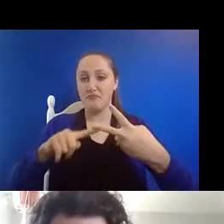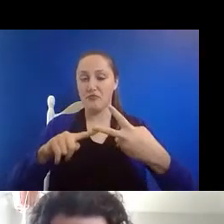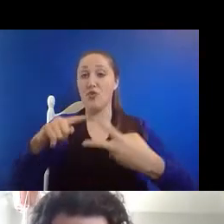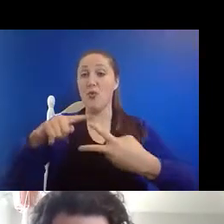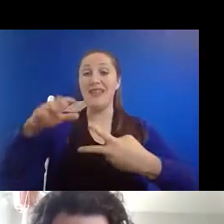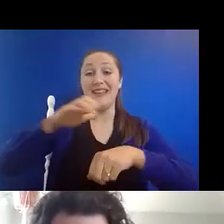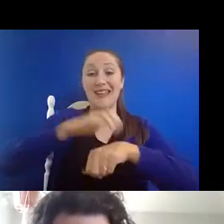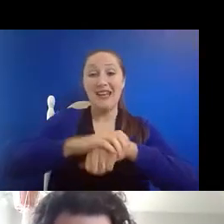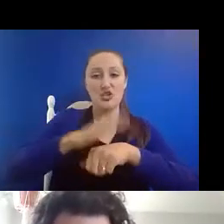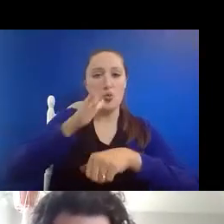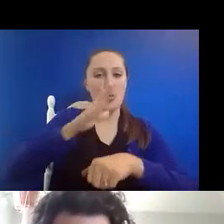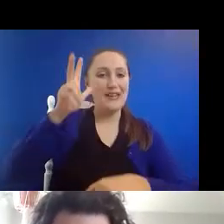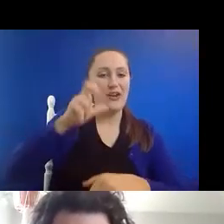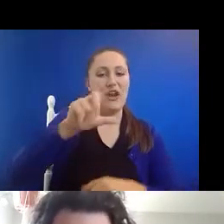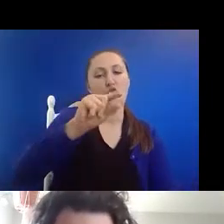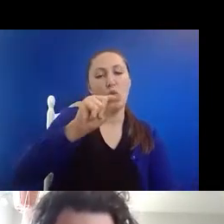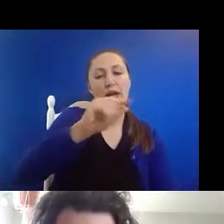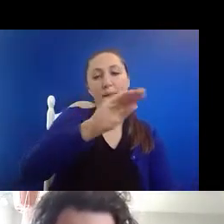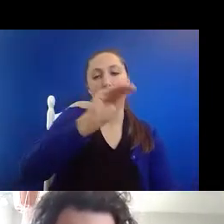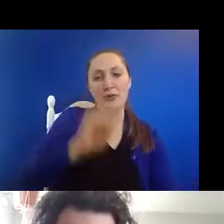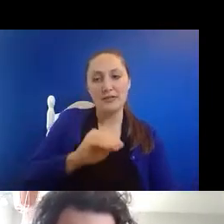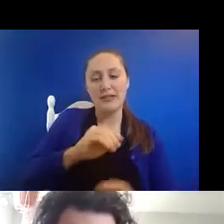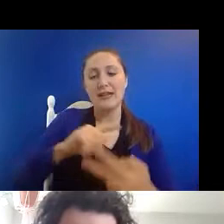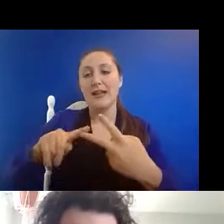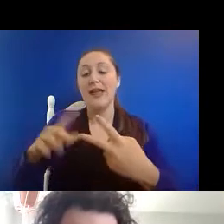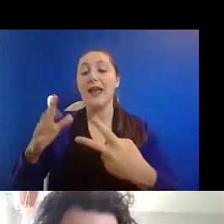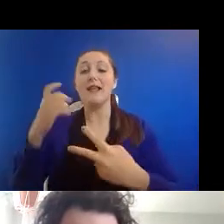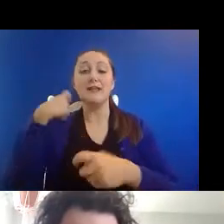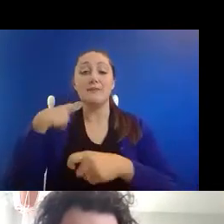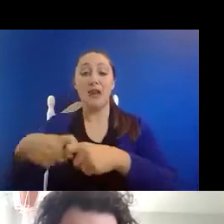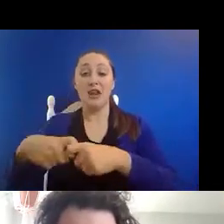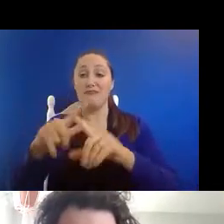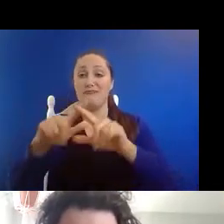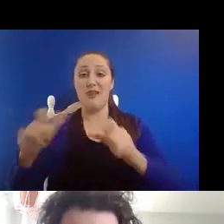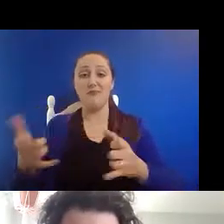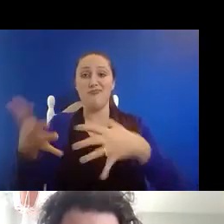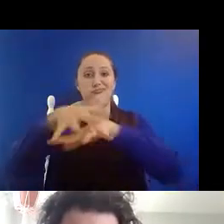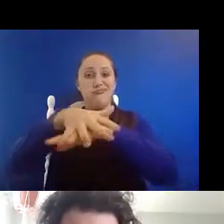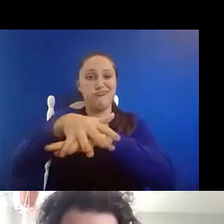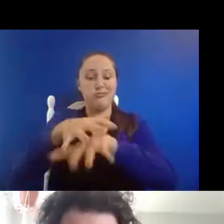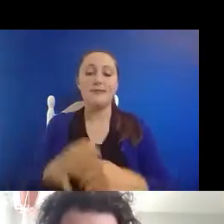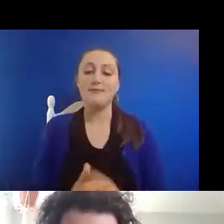to 20%, and the Spanish language will play over it. To access this,